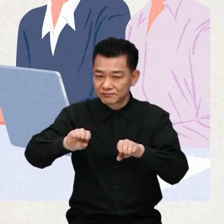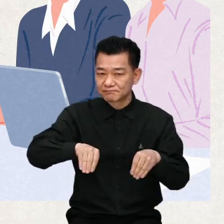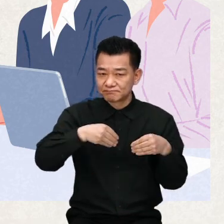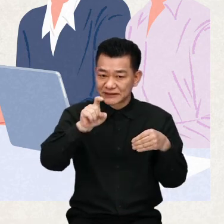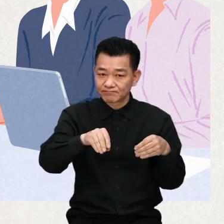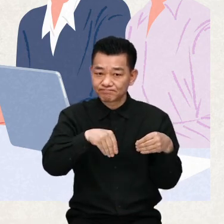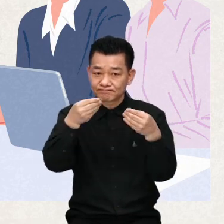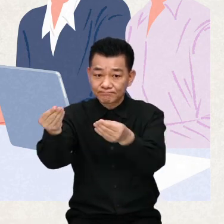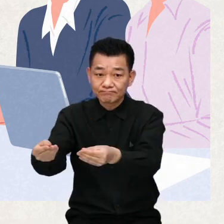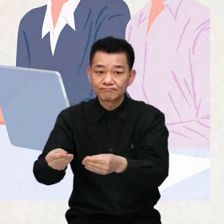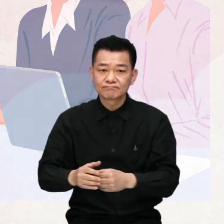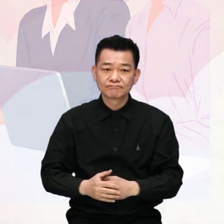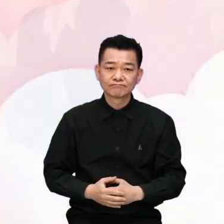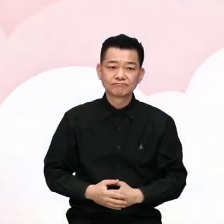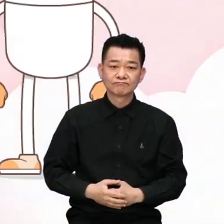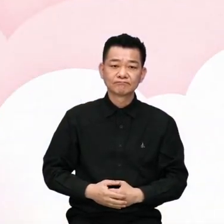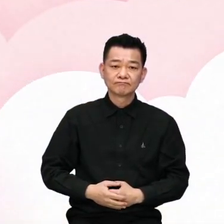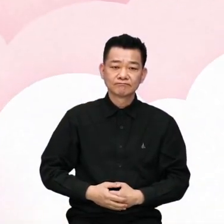functions of the committee.